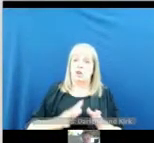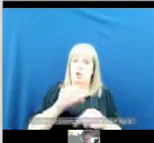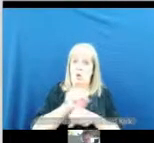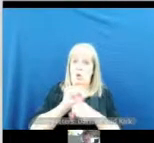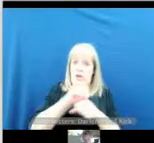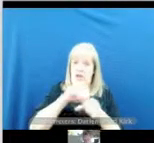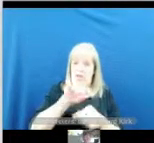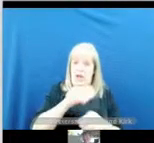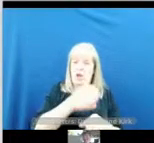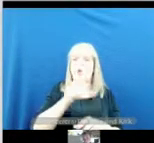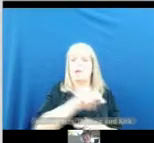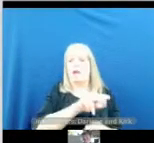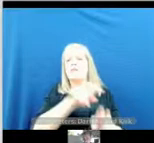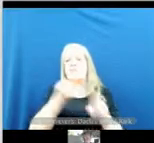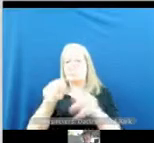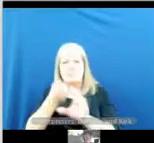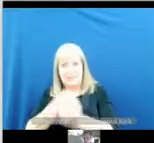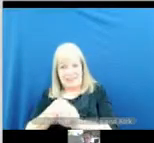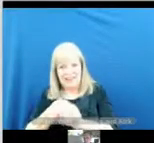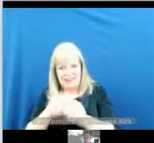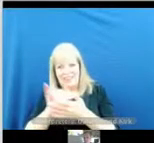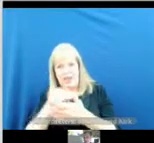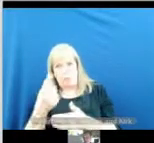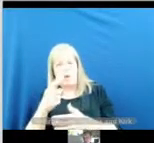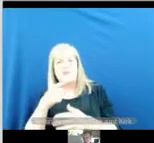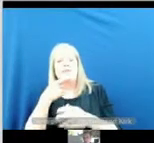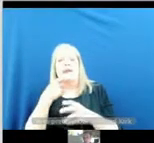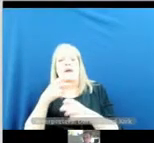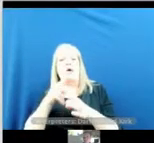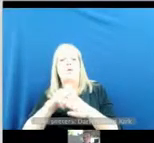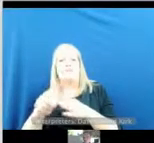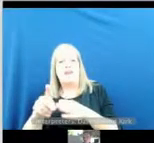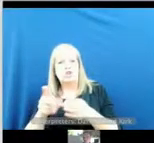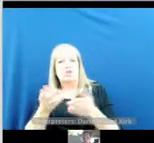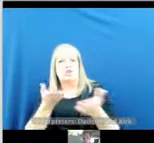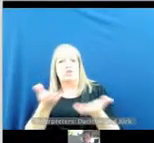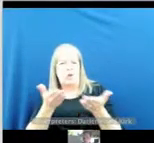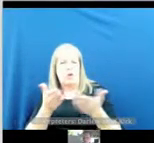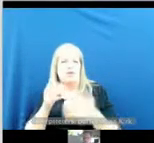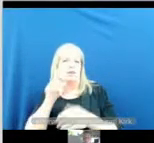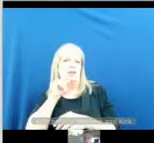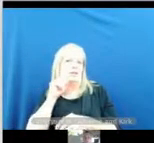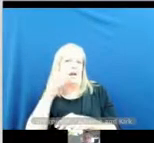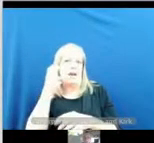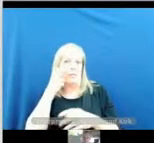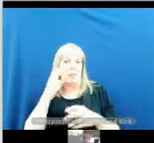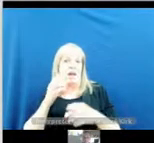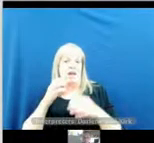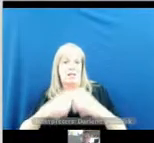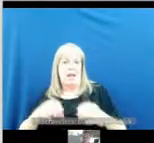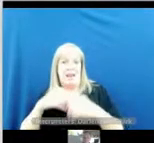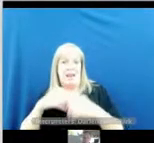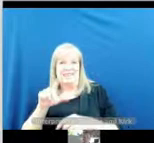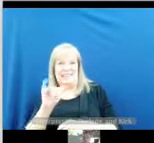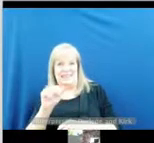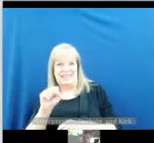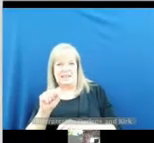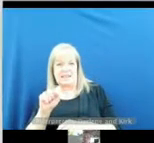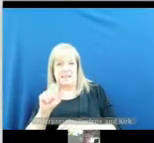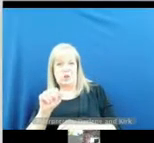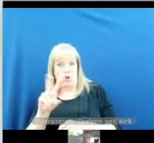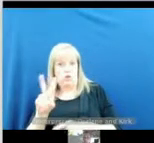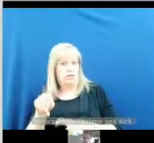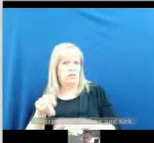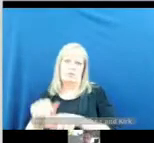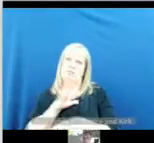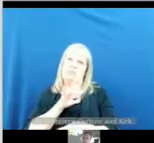called Professionals Serving Deafblind Clients. So that's a great listserv. So it's great conversation. People